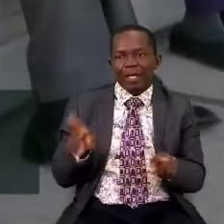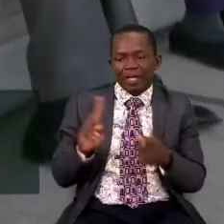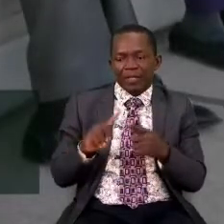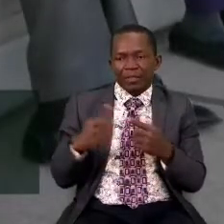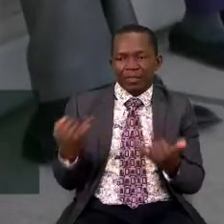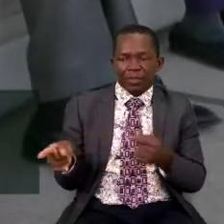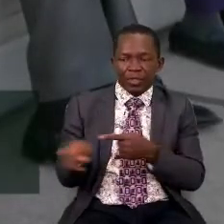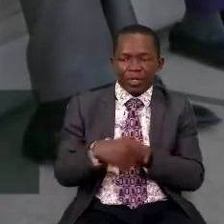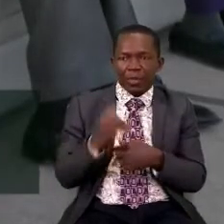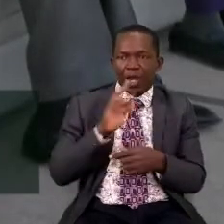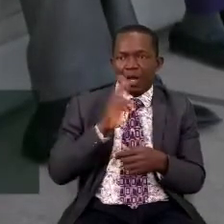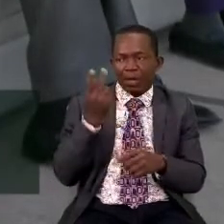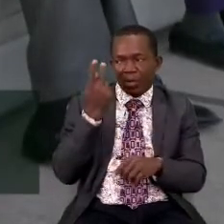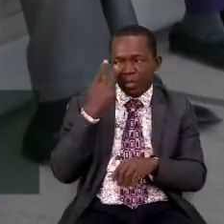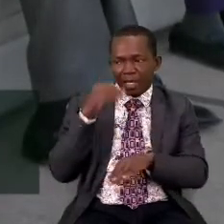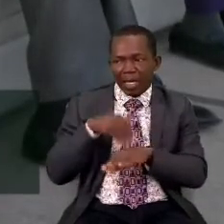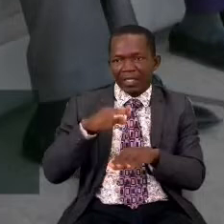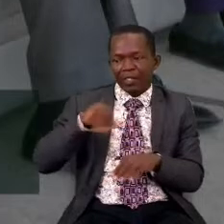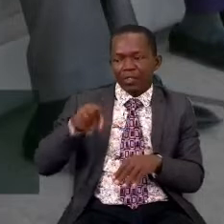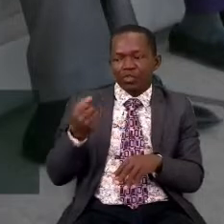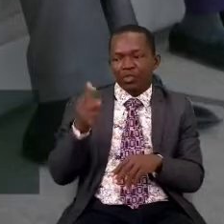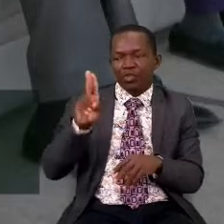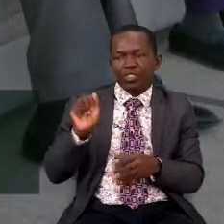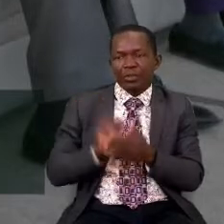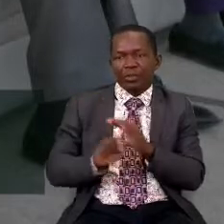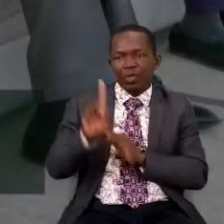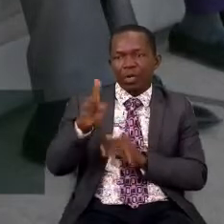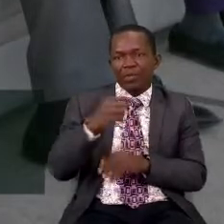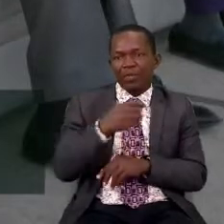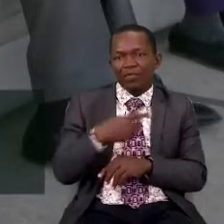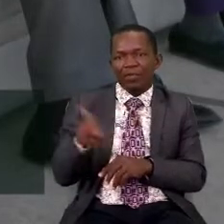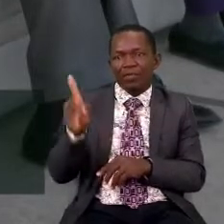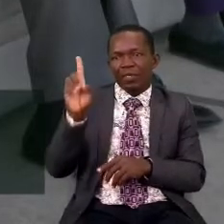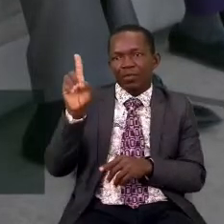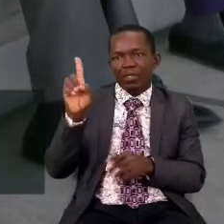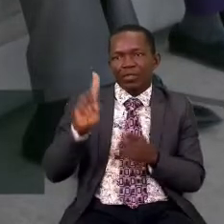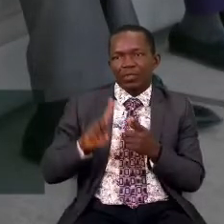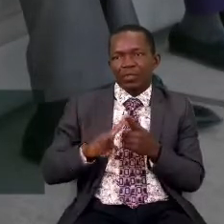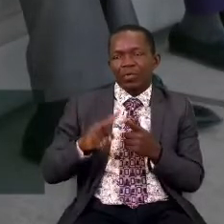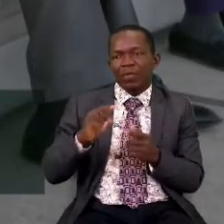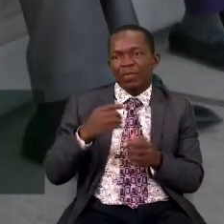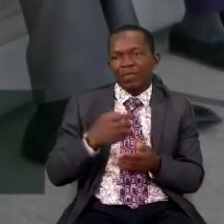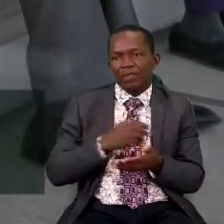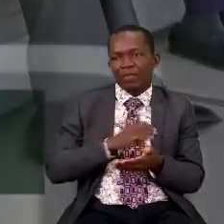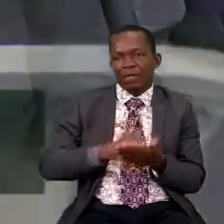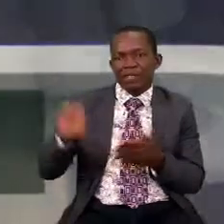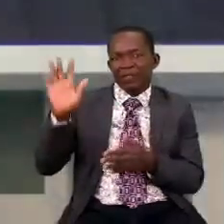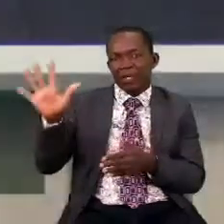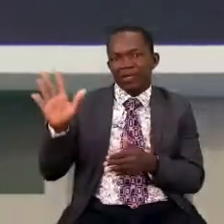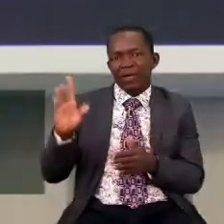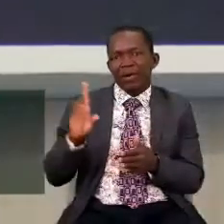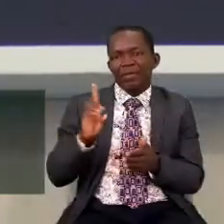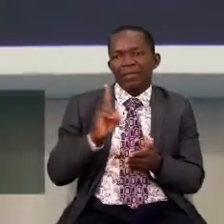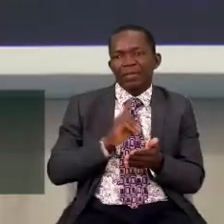Divine assurance for fulfillment in ministry. It's one thing to have the call